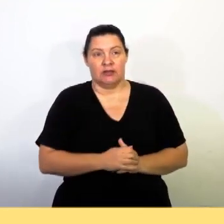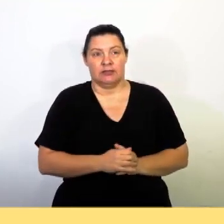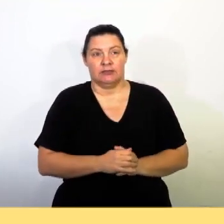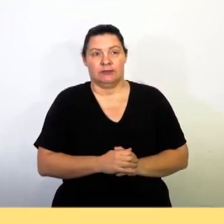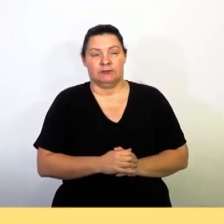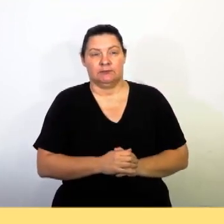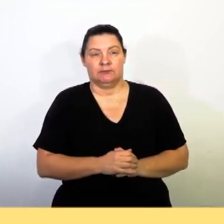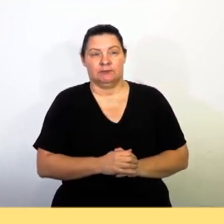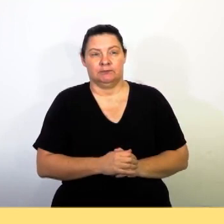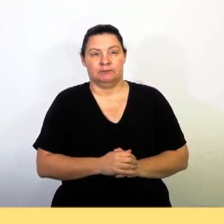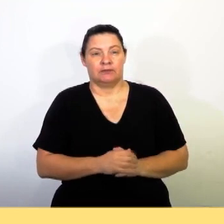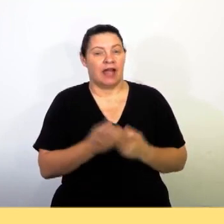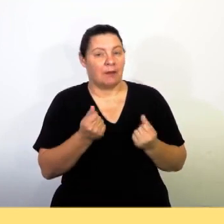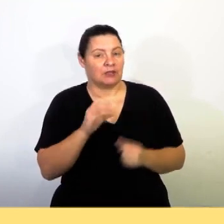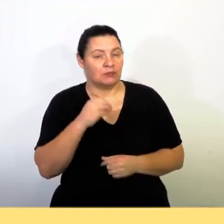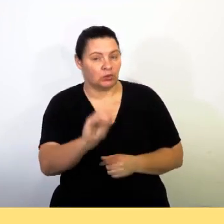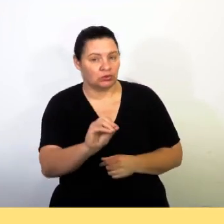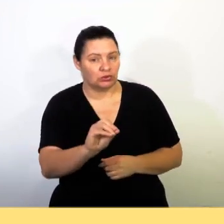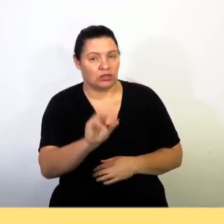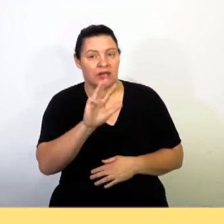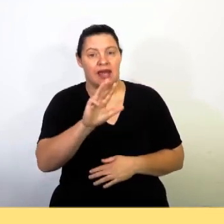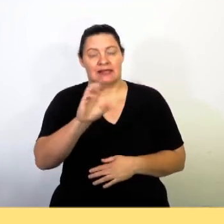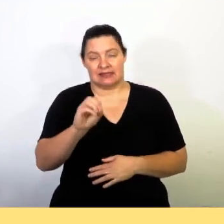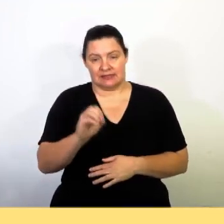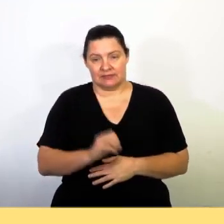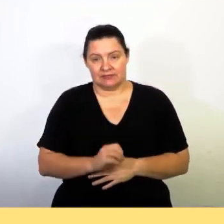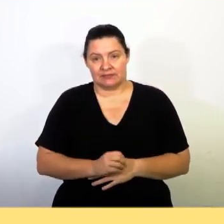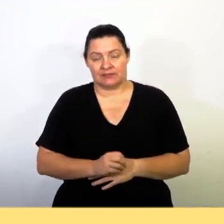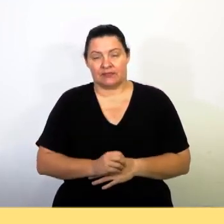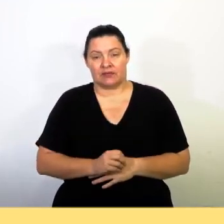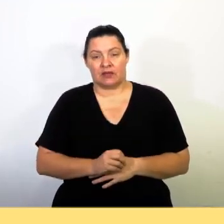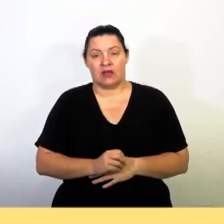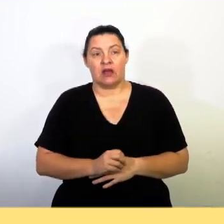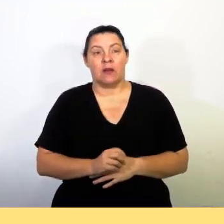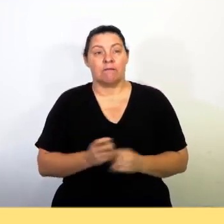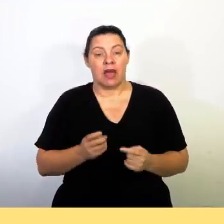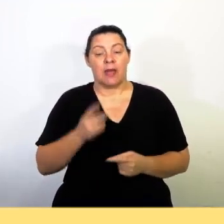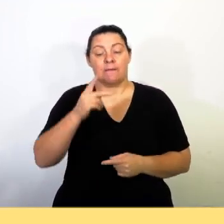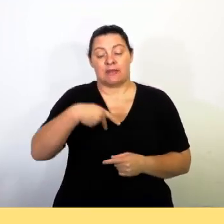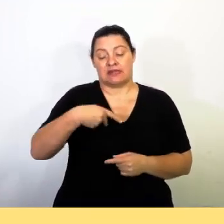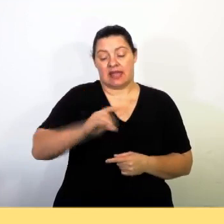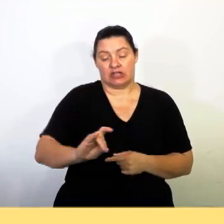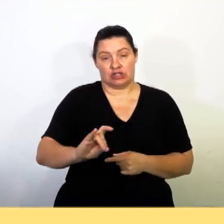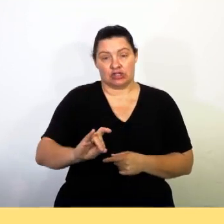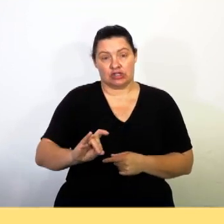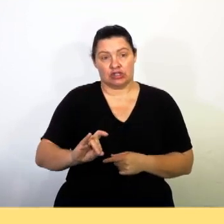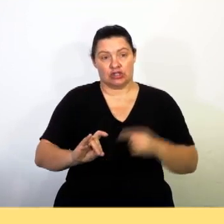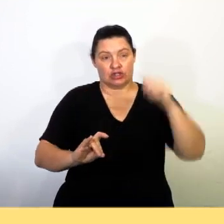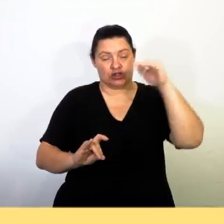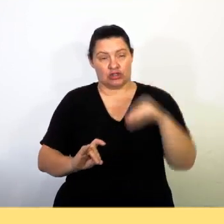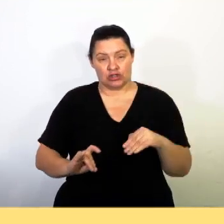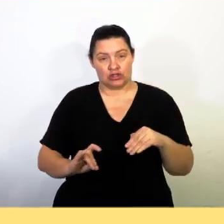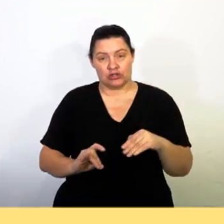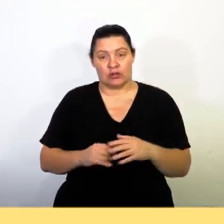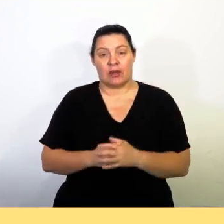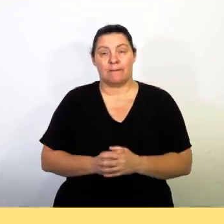cash. It's petty cash. And how much am I posting? 90 on the debit side. When I come into my petty cash,